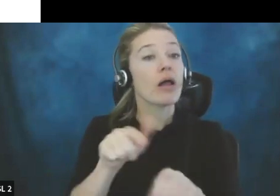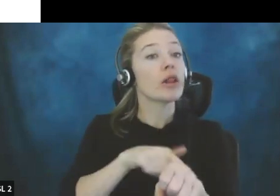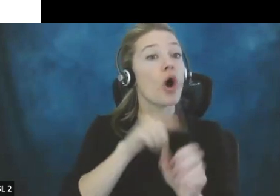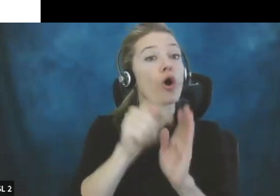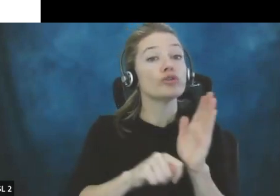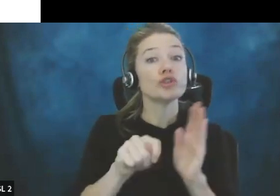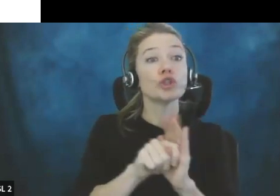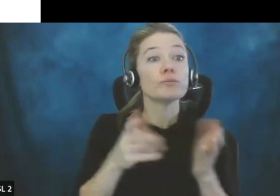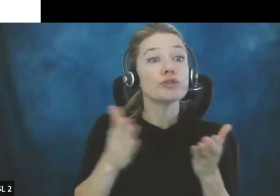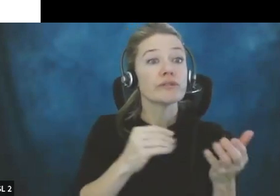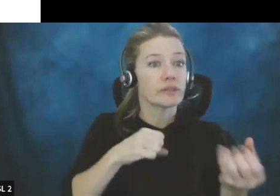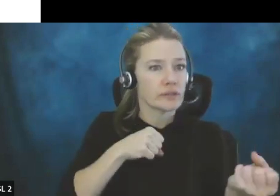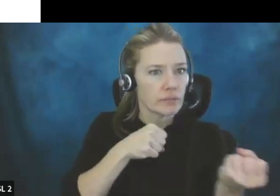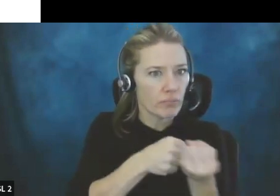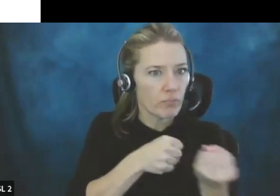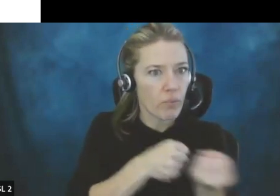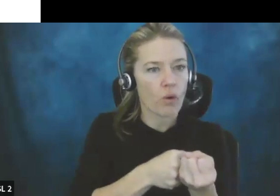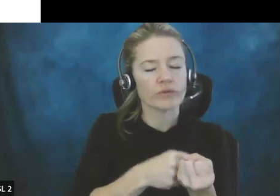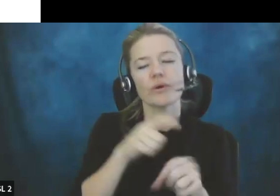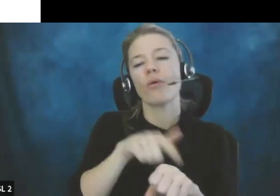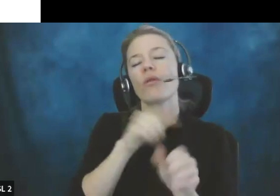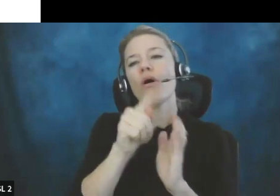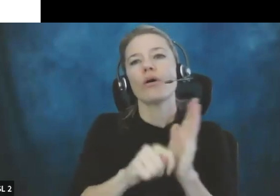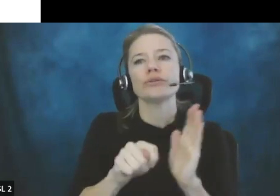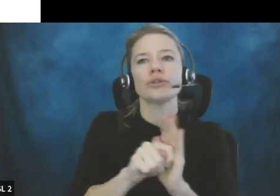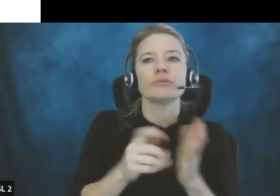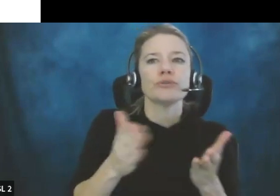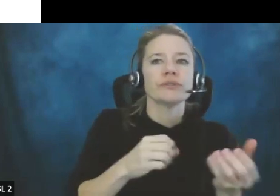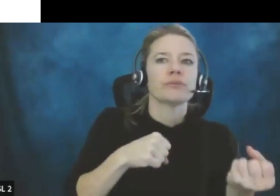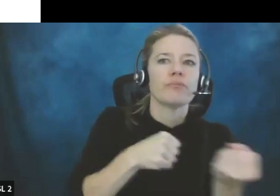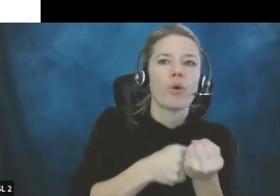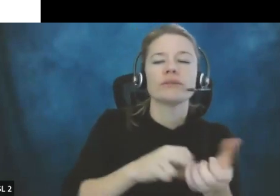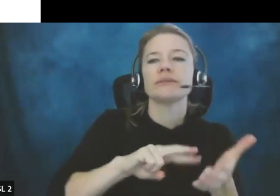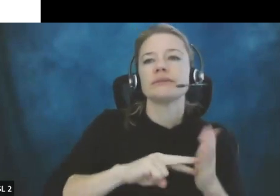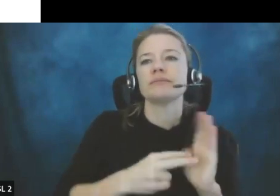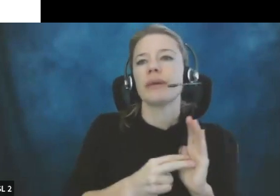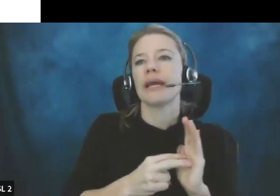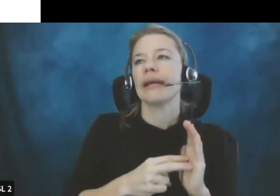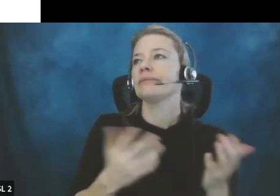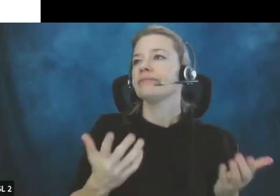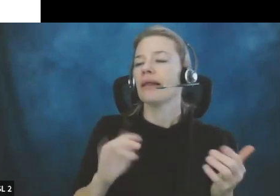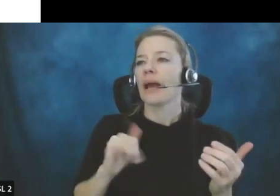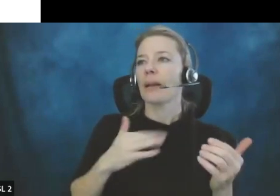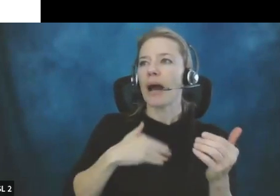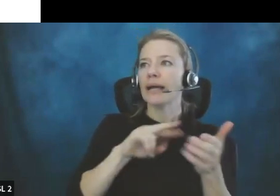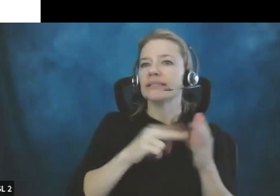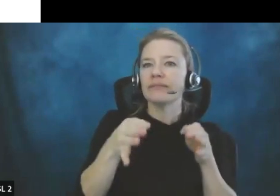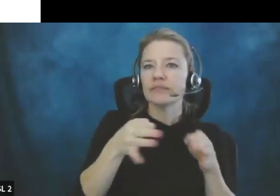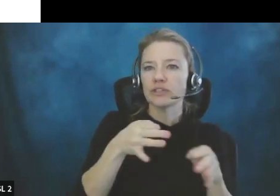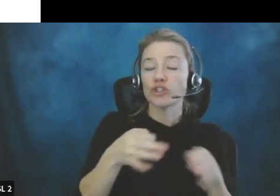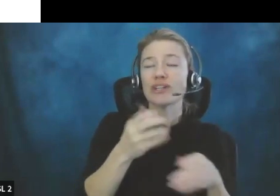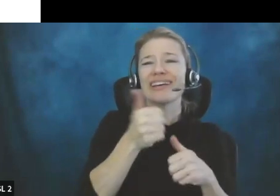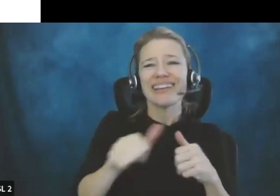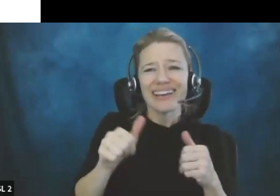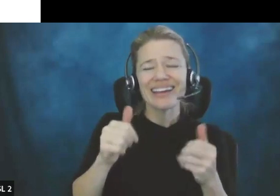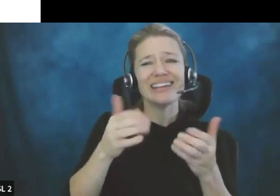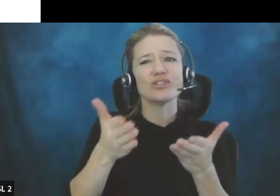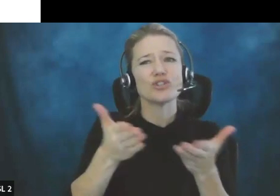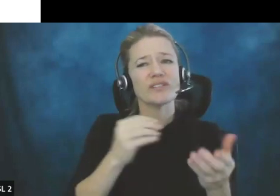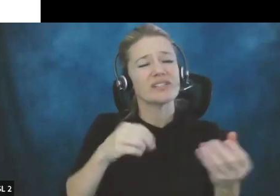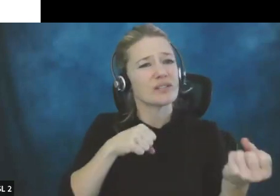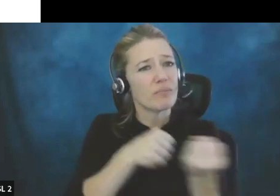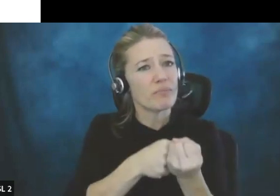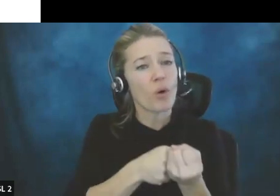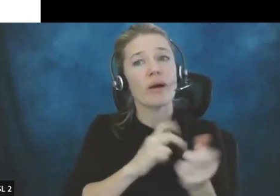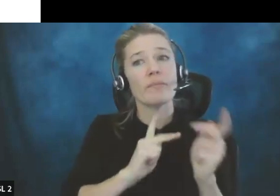was navigating long-term services and supports. So long-term services and supports being basically, in my definition,